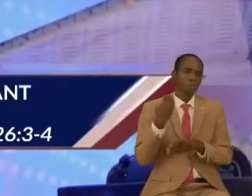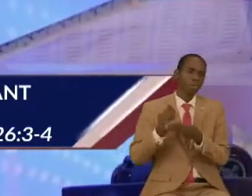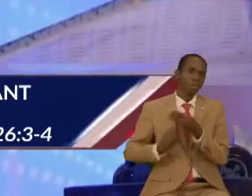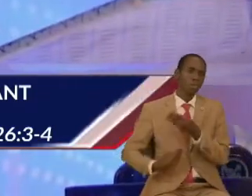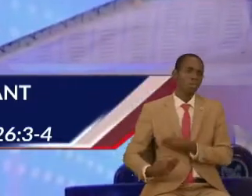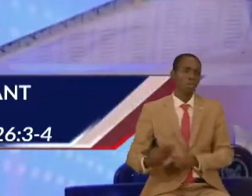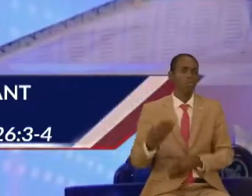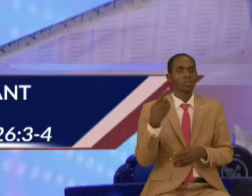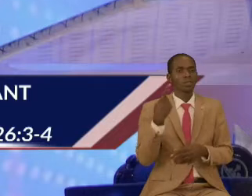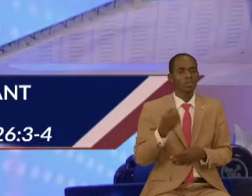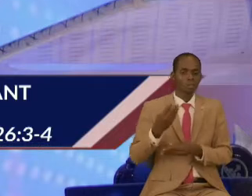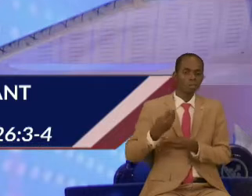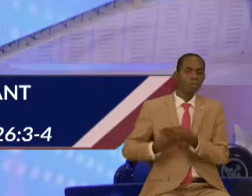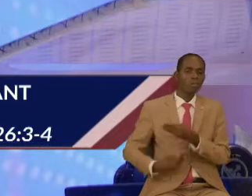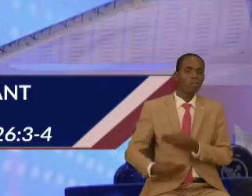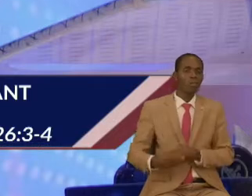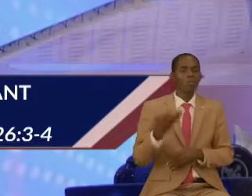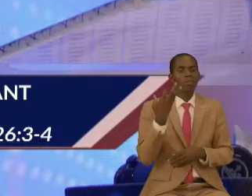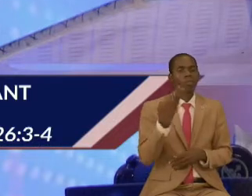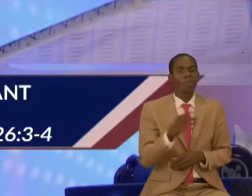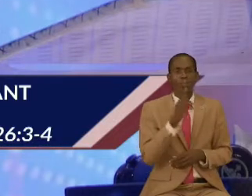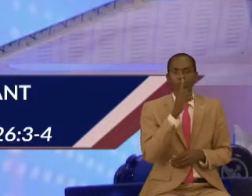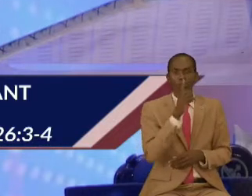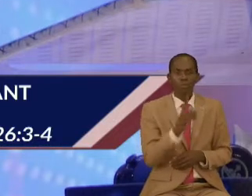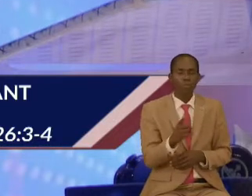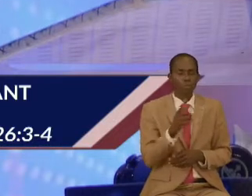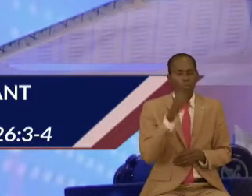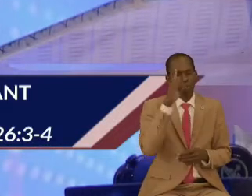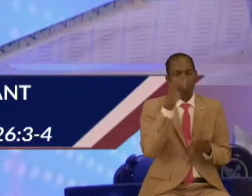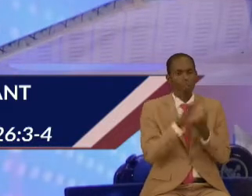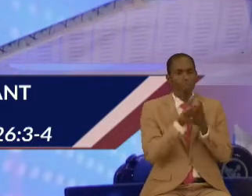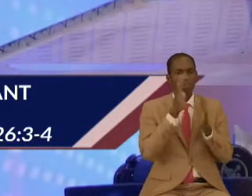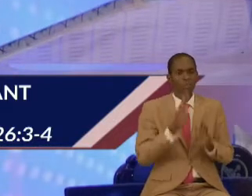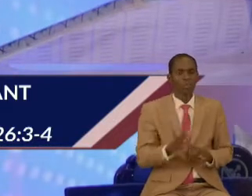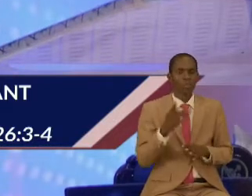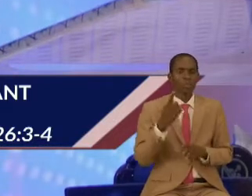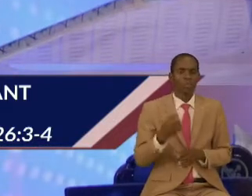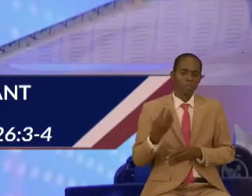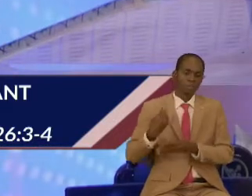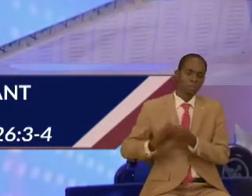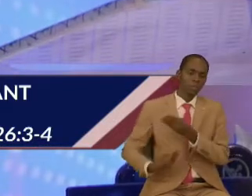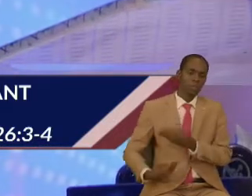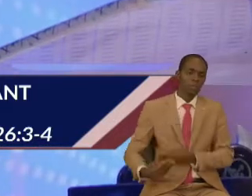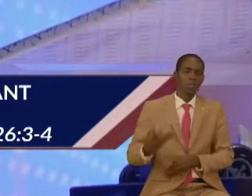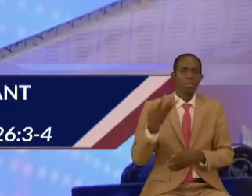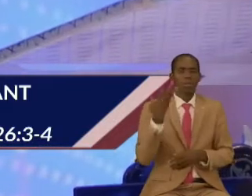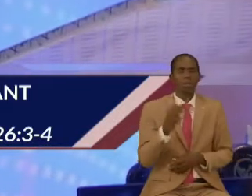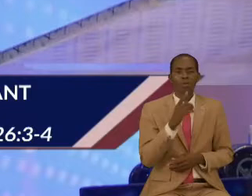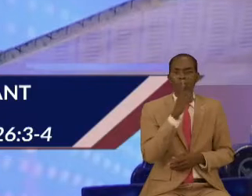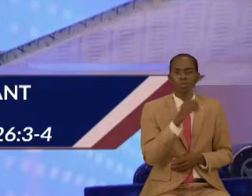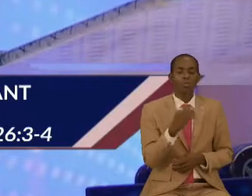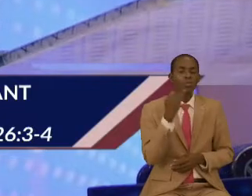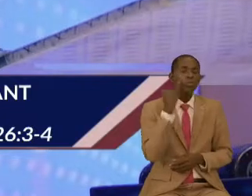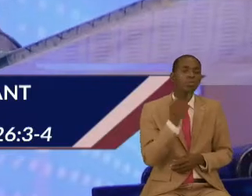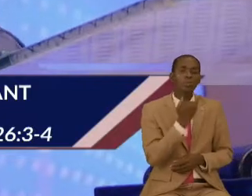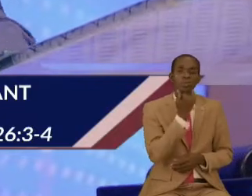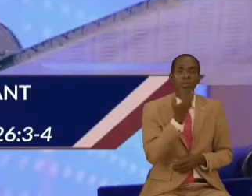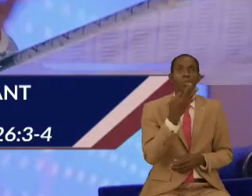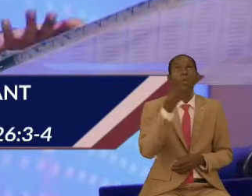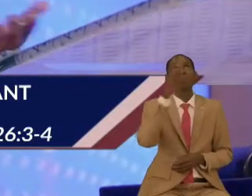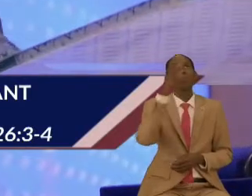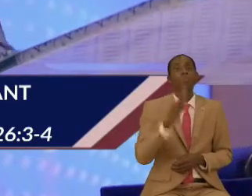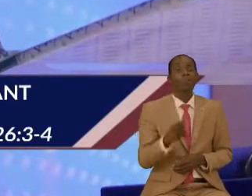inheritance. The inheritance of true saints, the inheritance of true Israel of God,